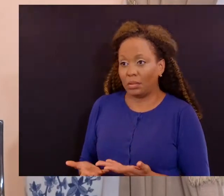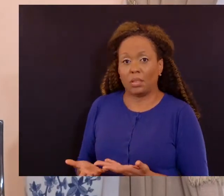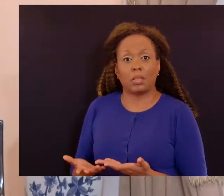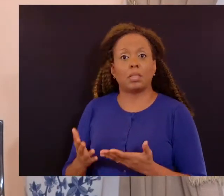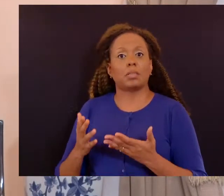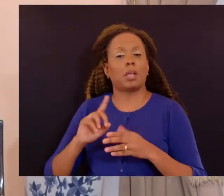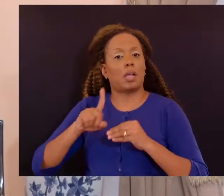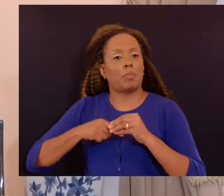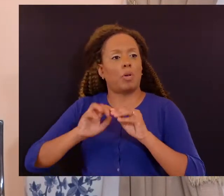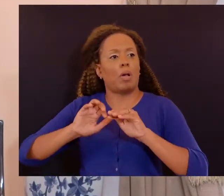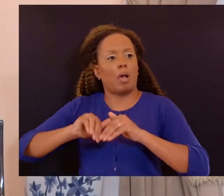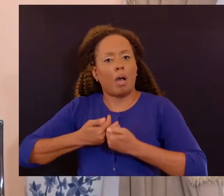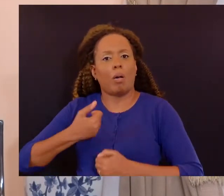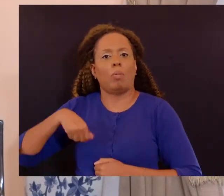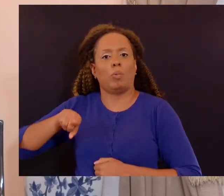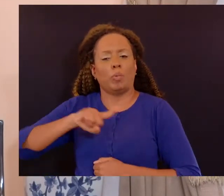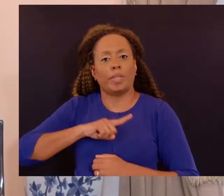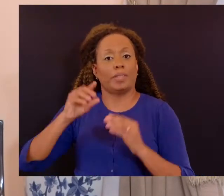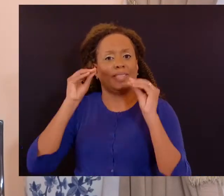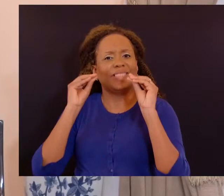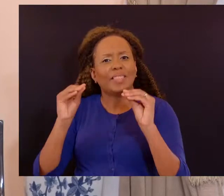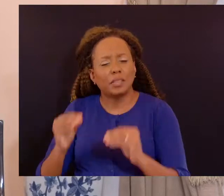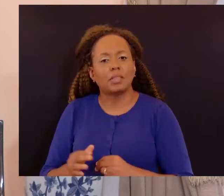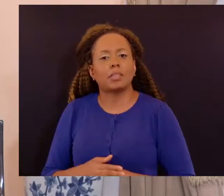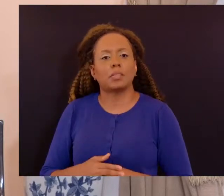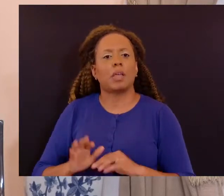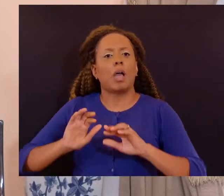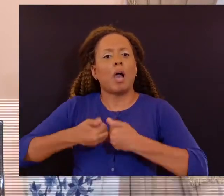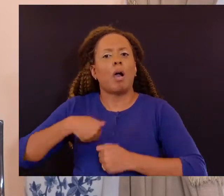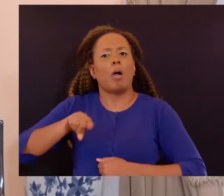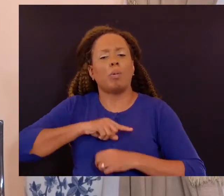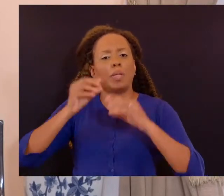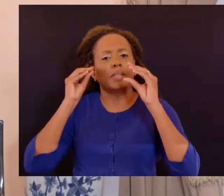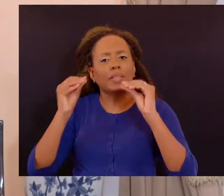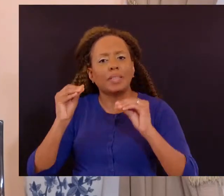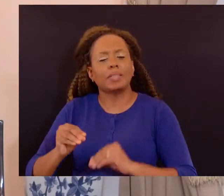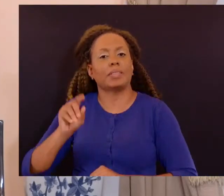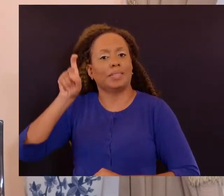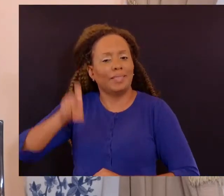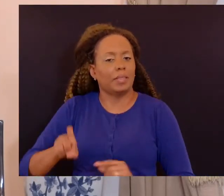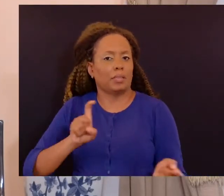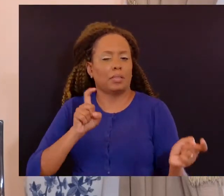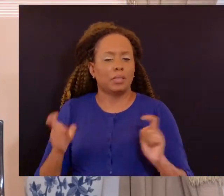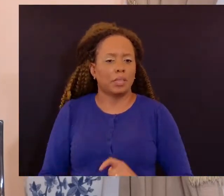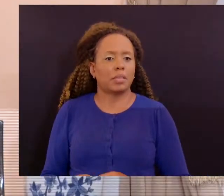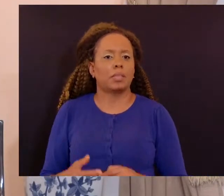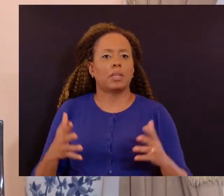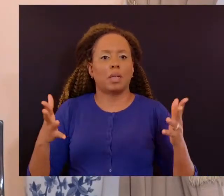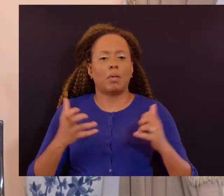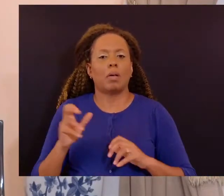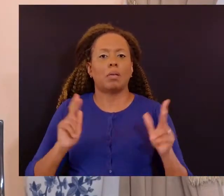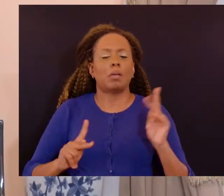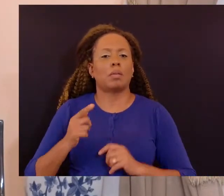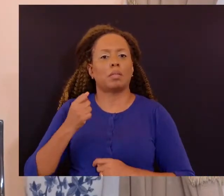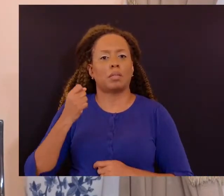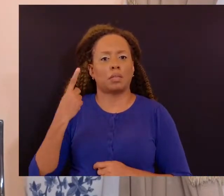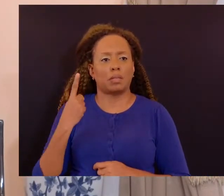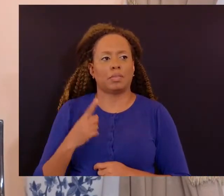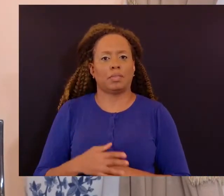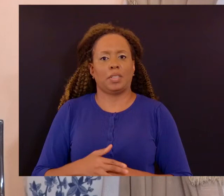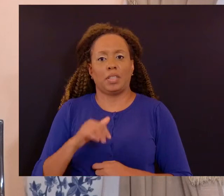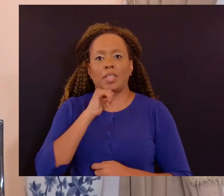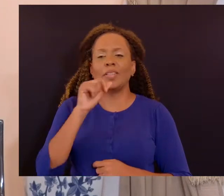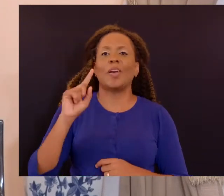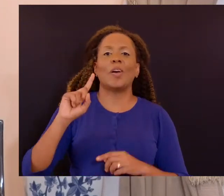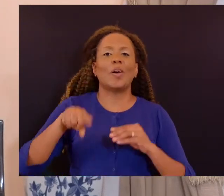teach. It is speaking to the way in which we engage, and I'm going to keep saying it until people understand it. It is not about a